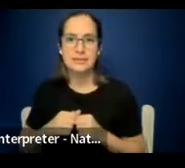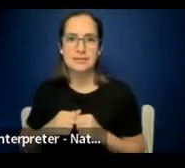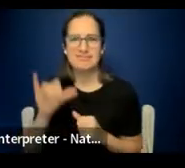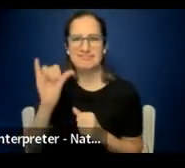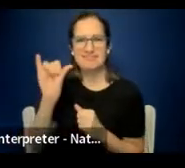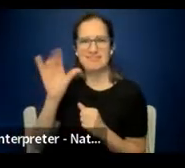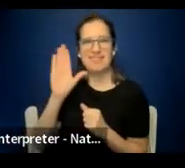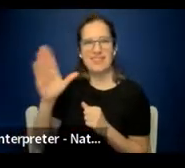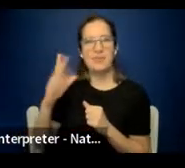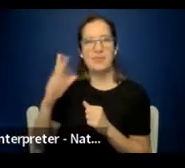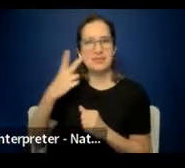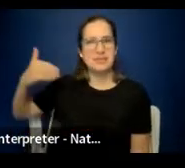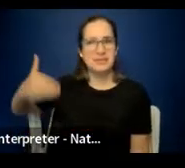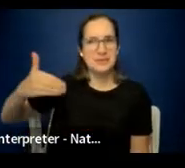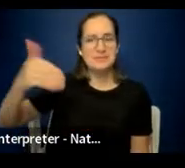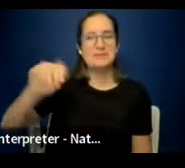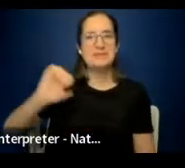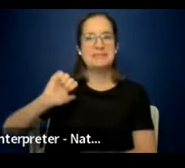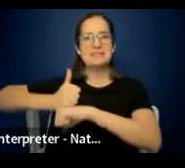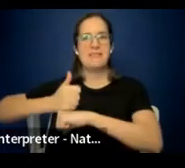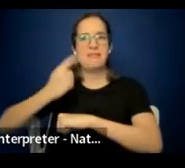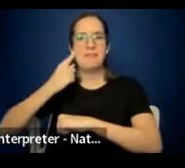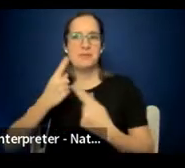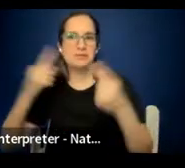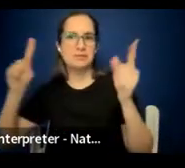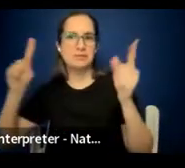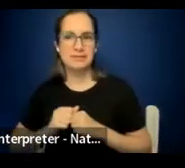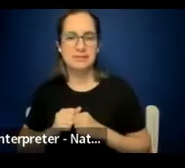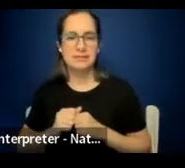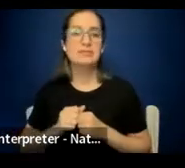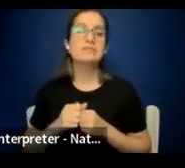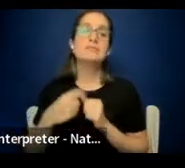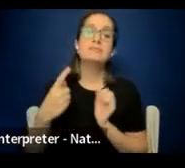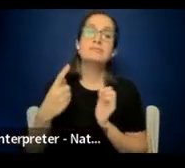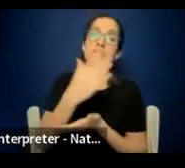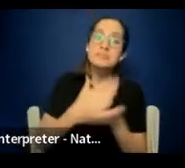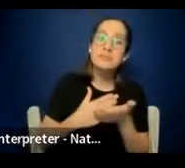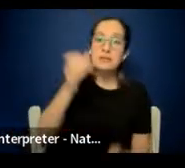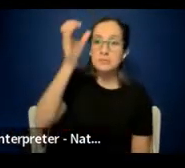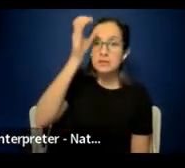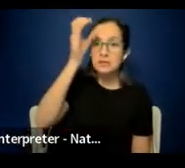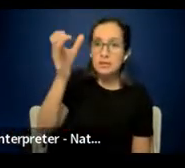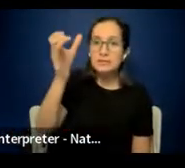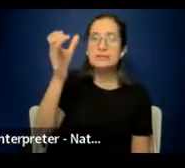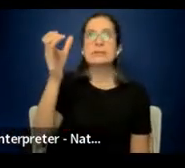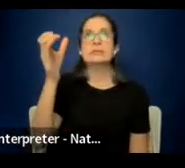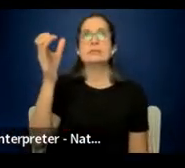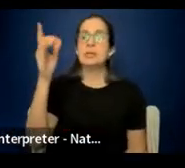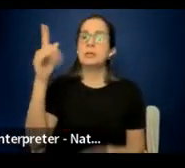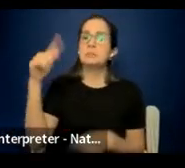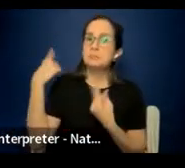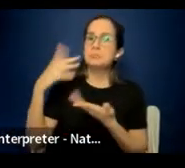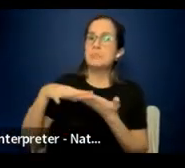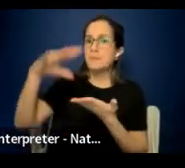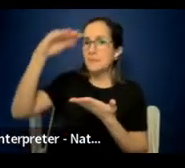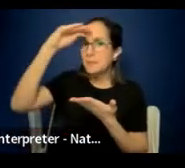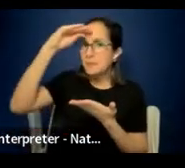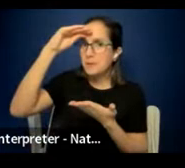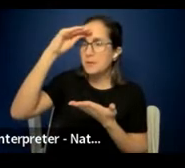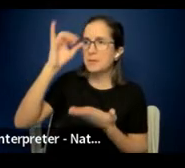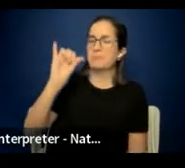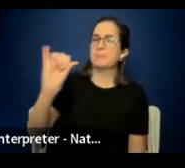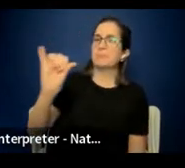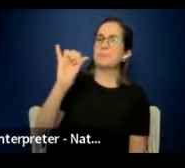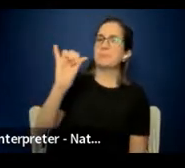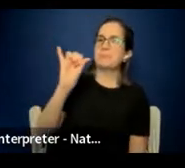know, there's some concepts, you know, that I've come across over the past couple of years that have really been eye-opening for me, you know, and one of